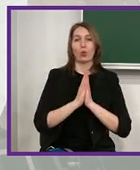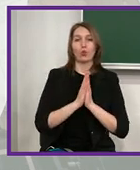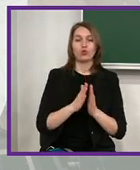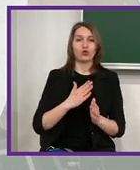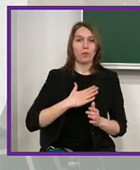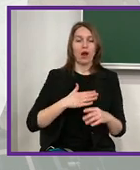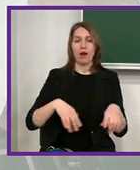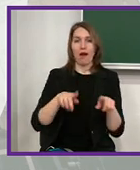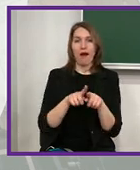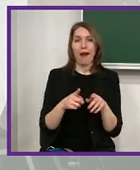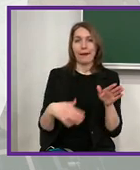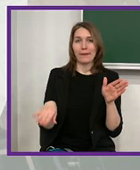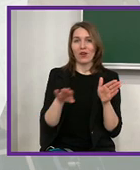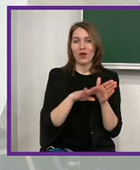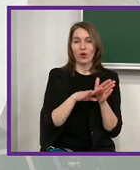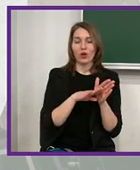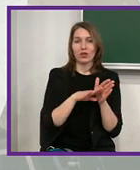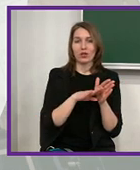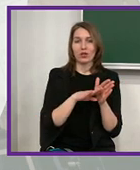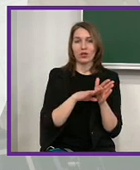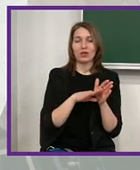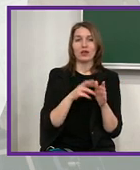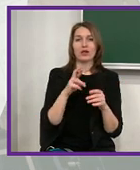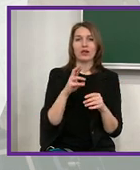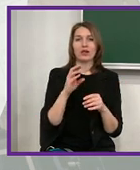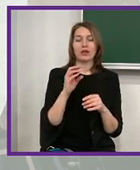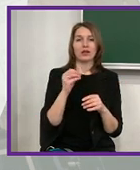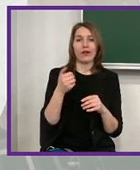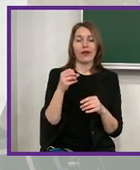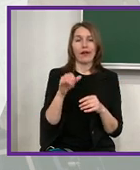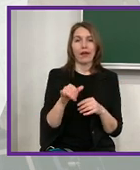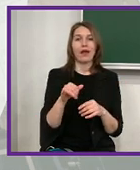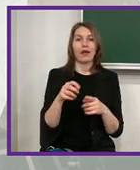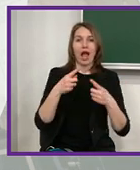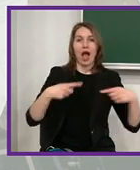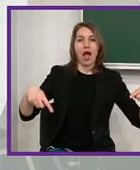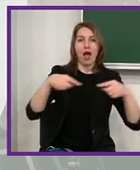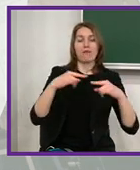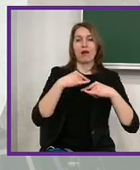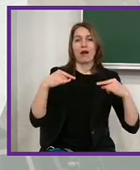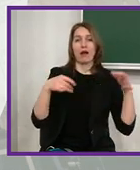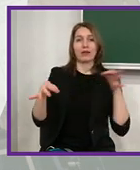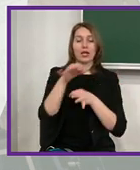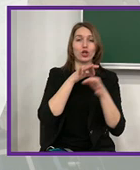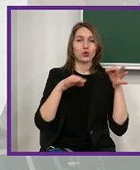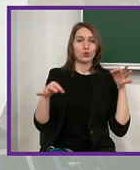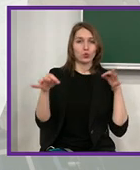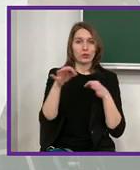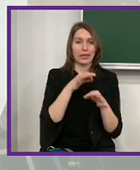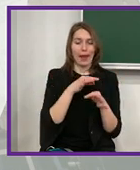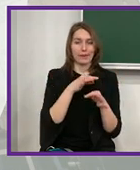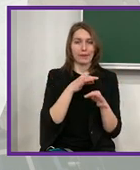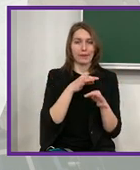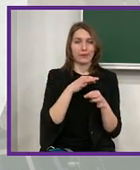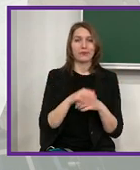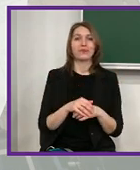legal roundtable during the UNGP multi-stakeholder consultation. And since that time, I've been moved more into this space and have been